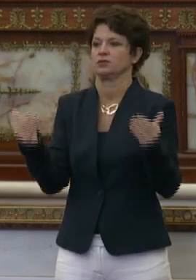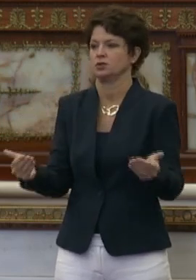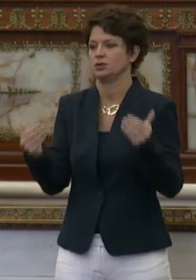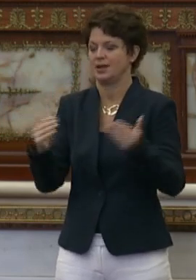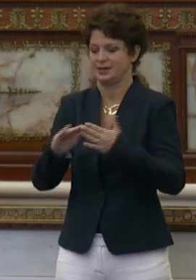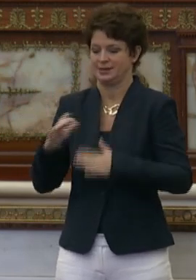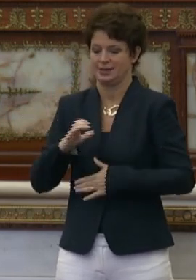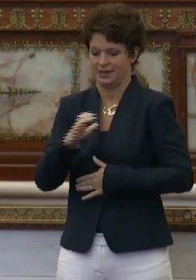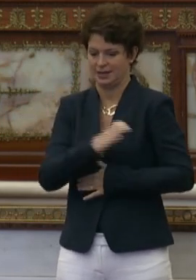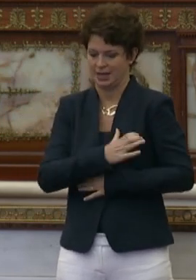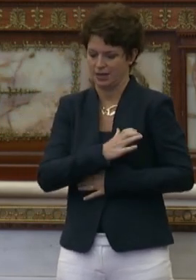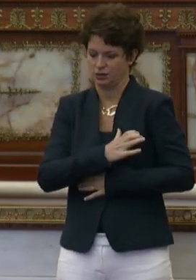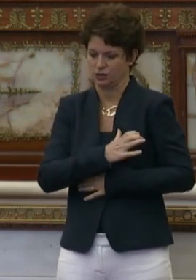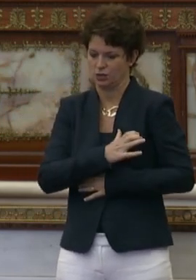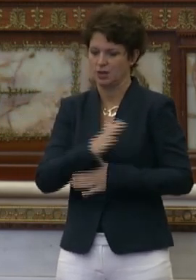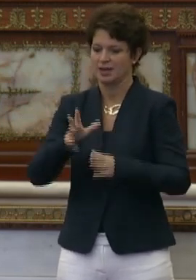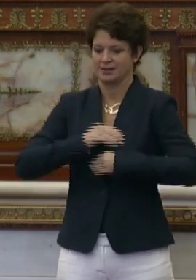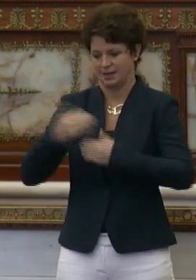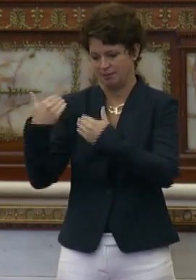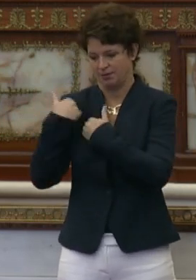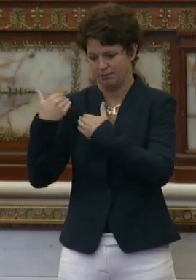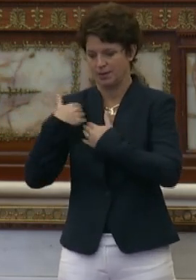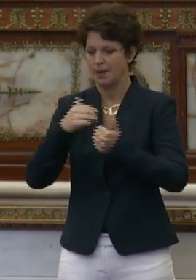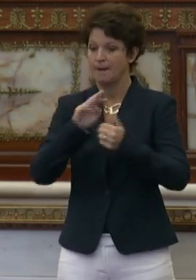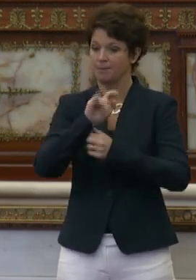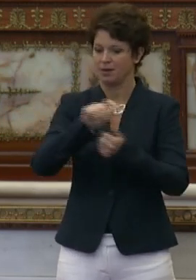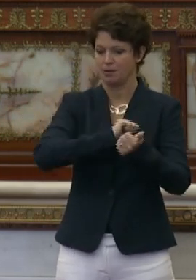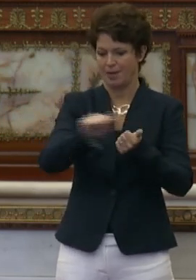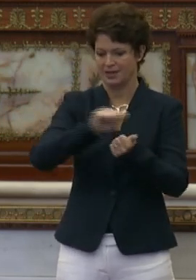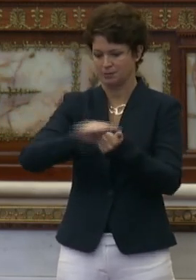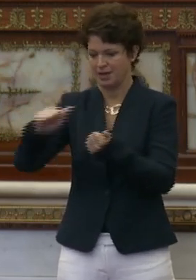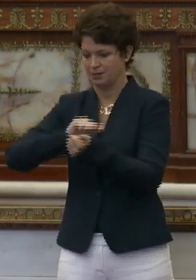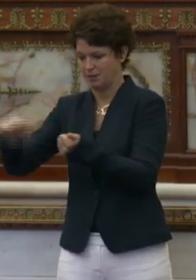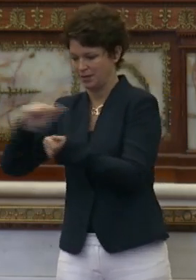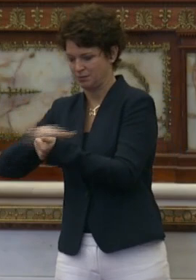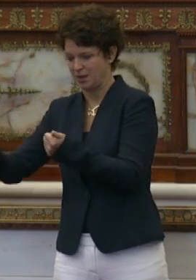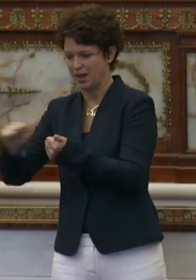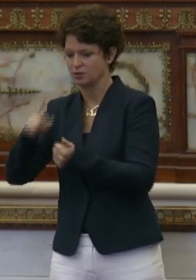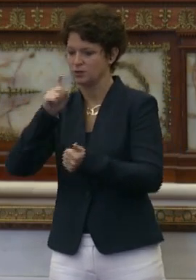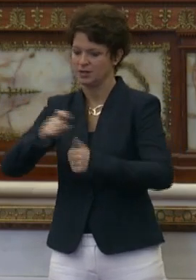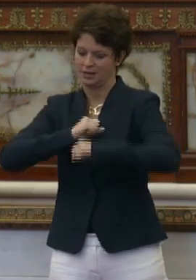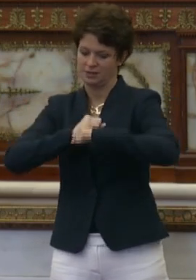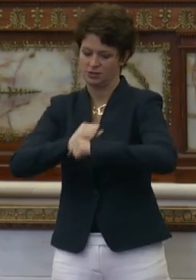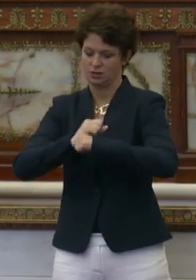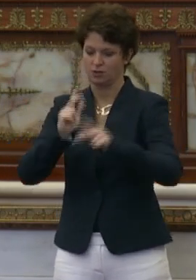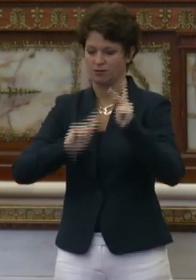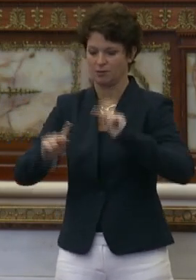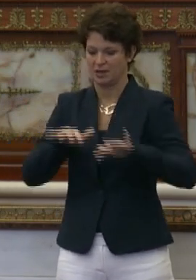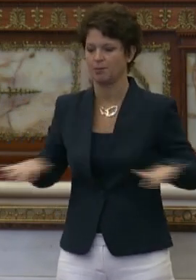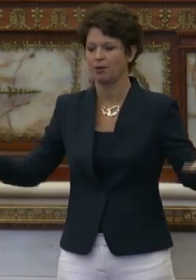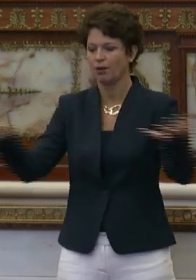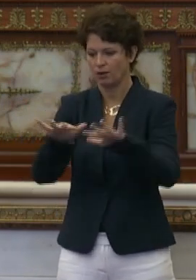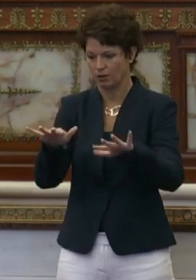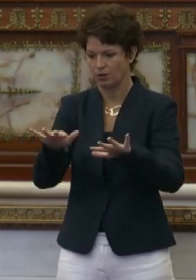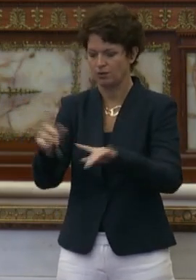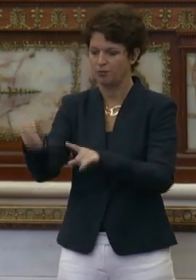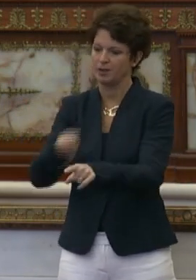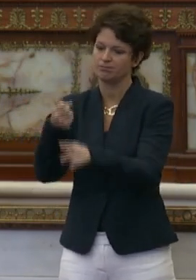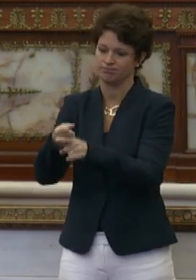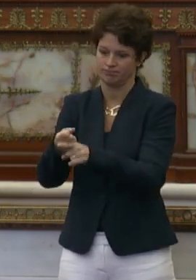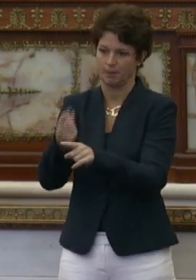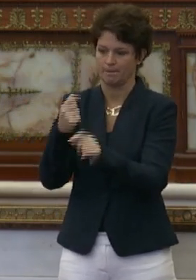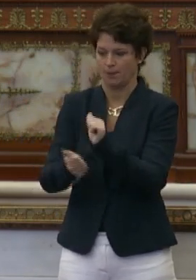City Council stepped up to the plate and passed bills that provided needed security for our community members that have been hit the